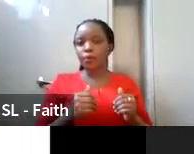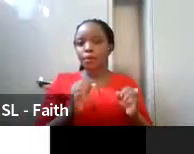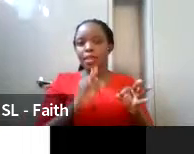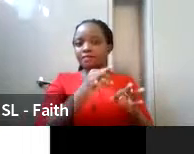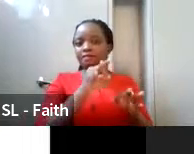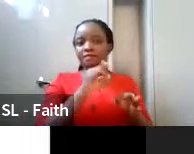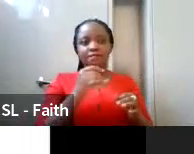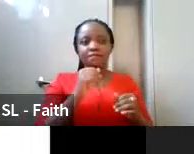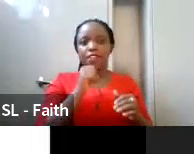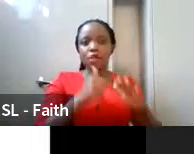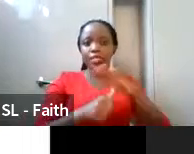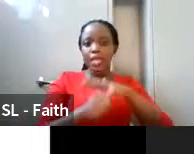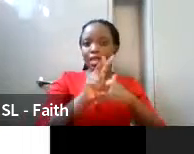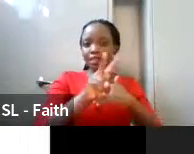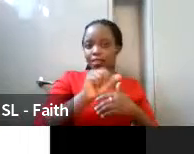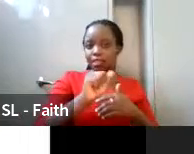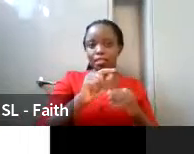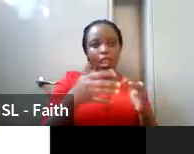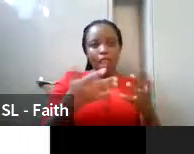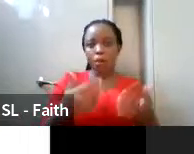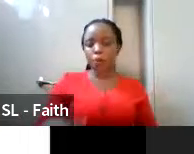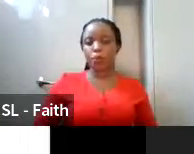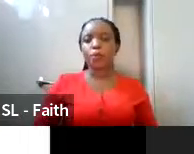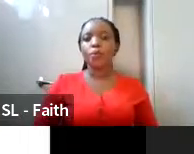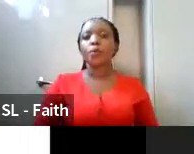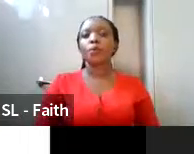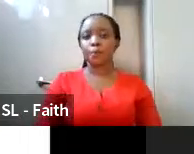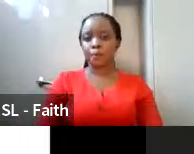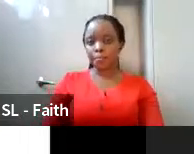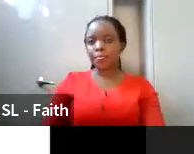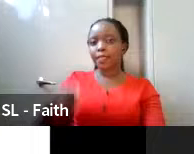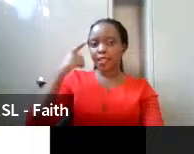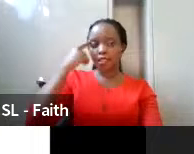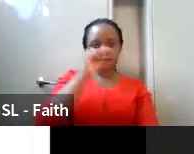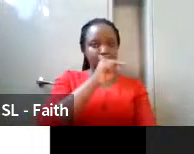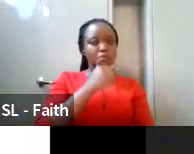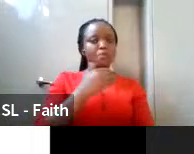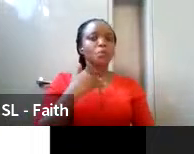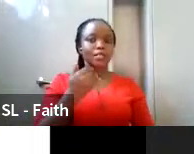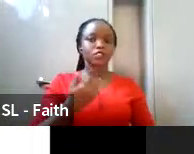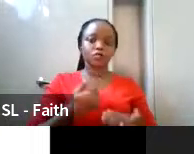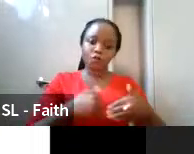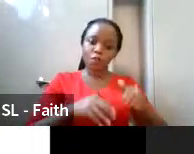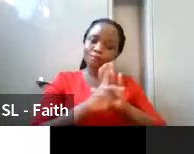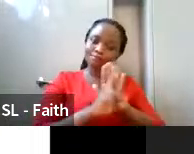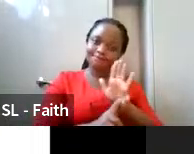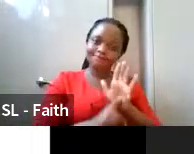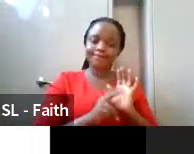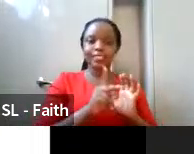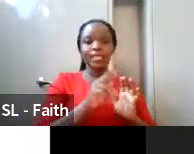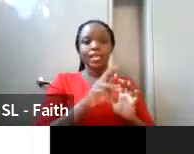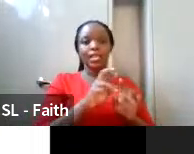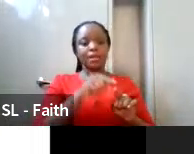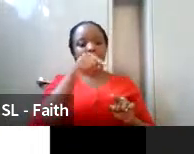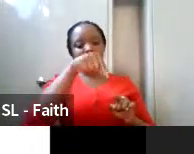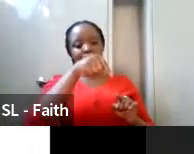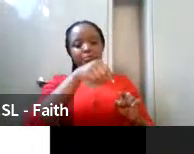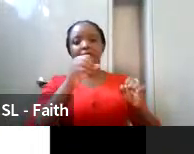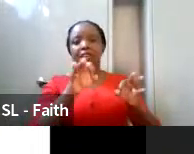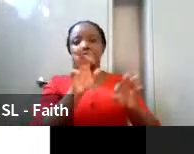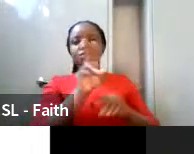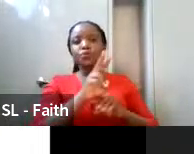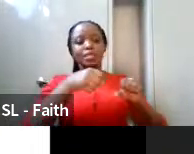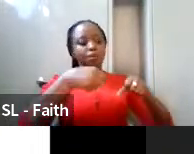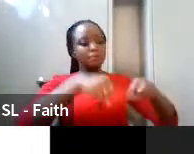not complied. As for him, he'll like to comply in terms of eTIMS. I